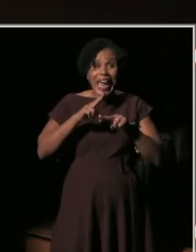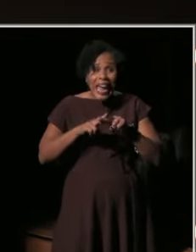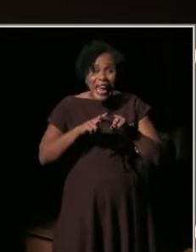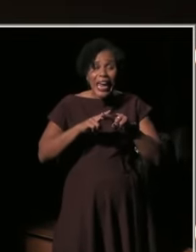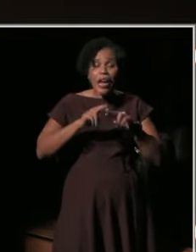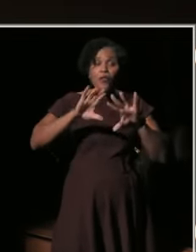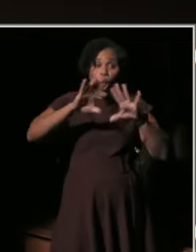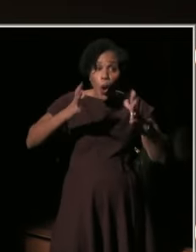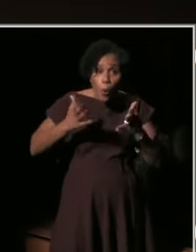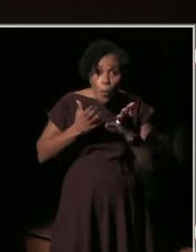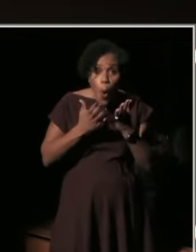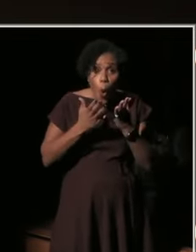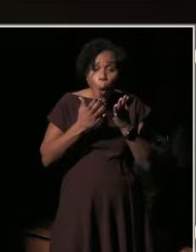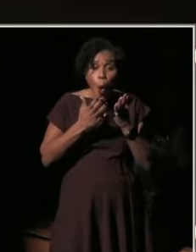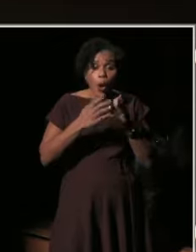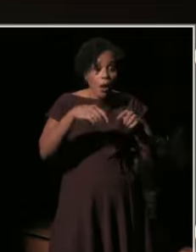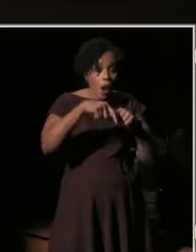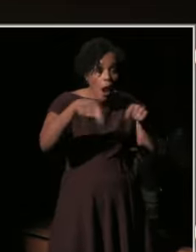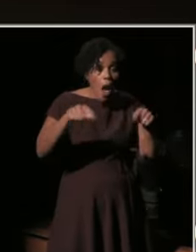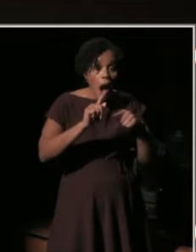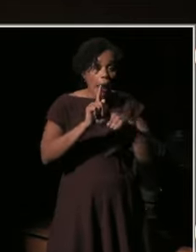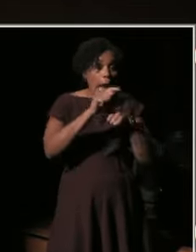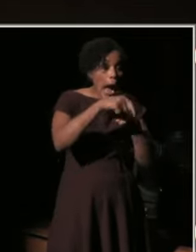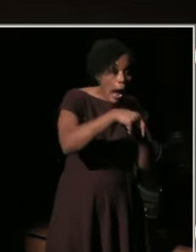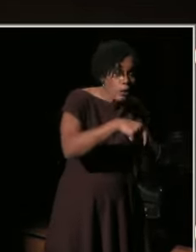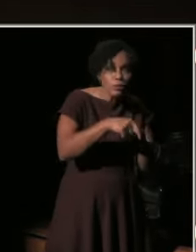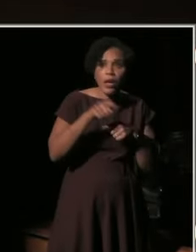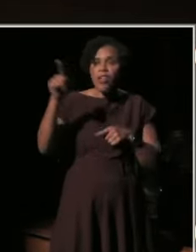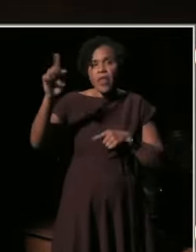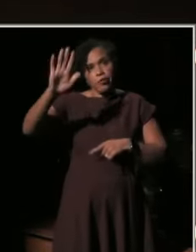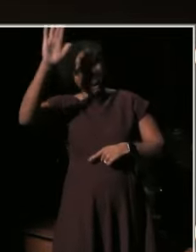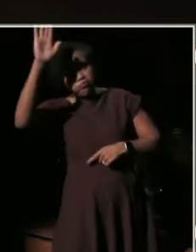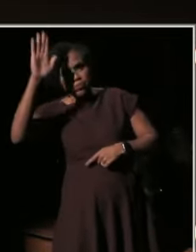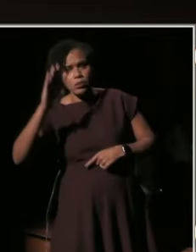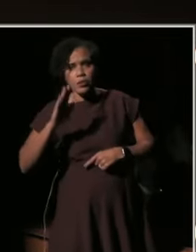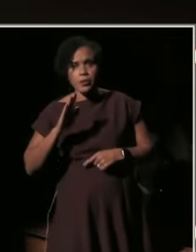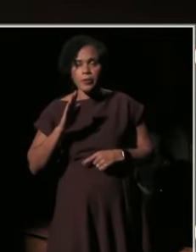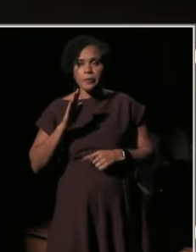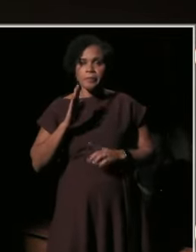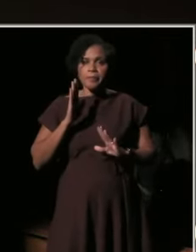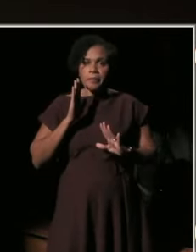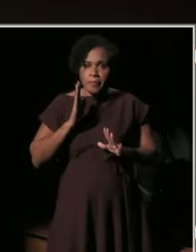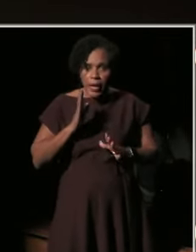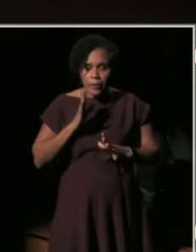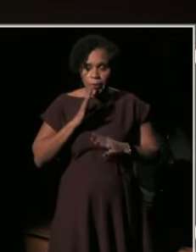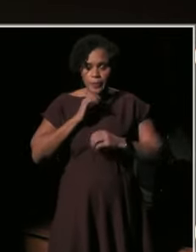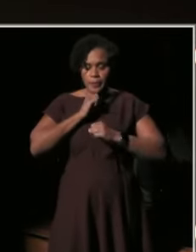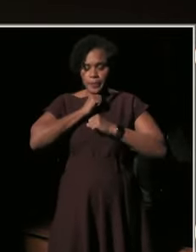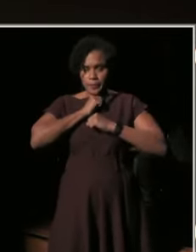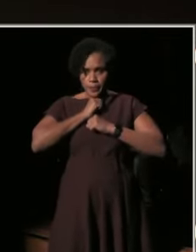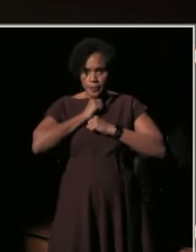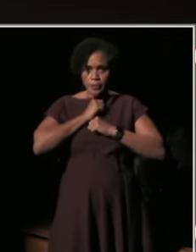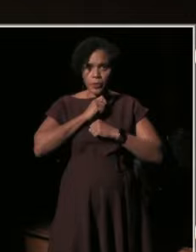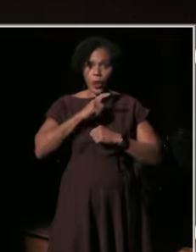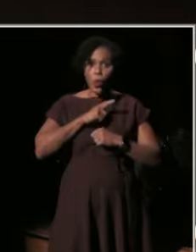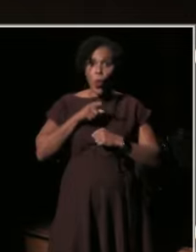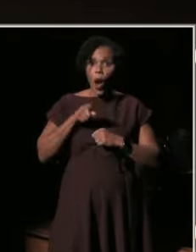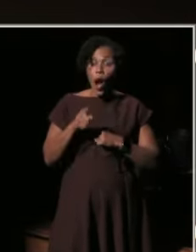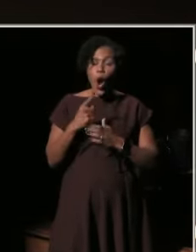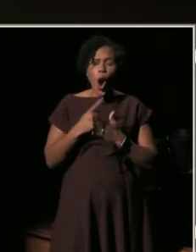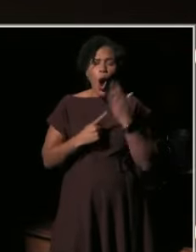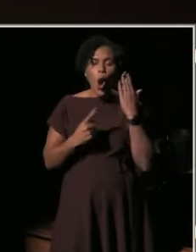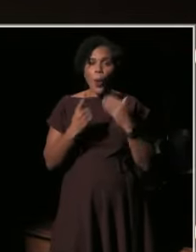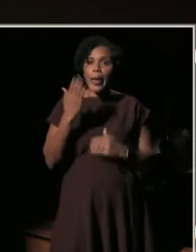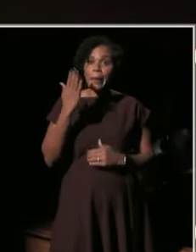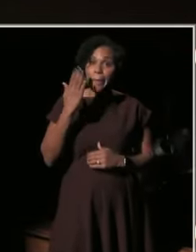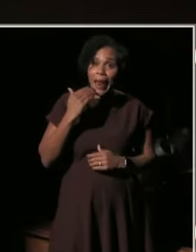the line and they call it, you say nothing. This was to keep him competing as the only black tennis